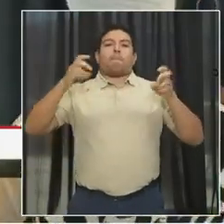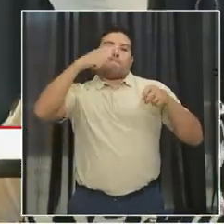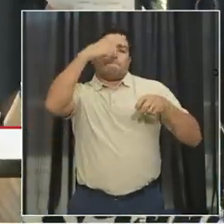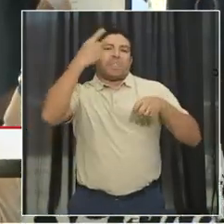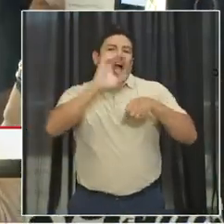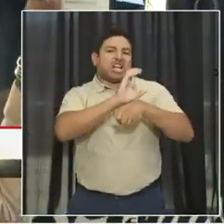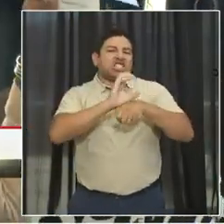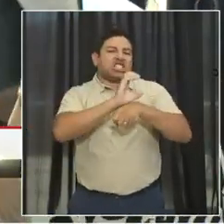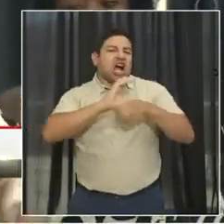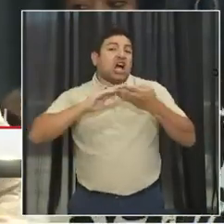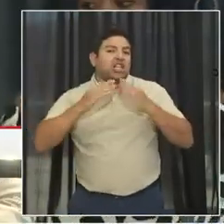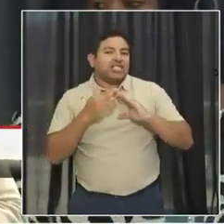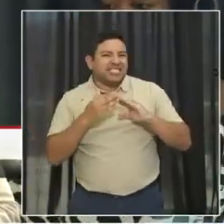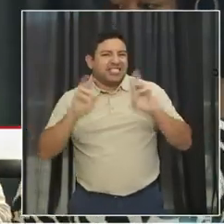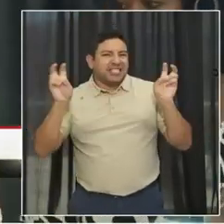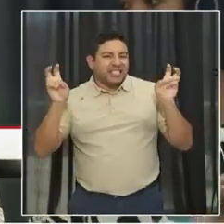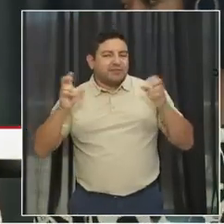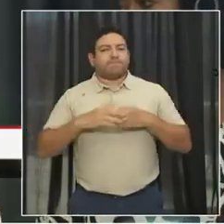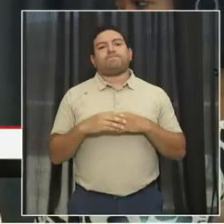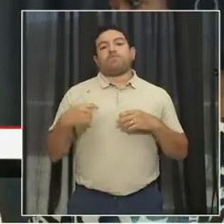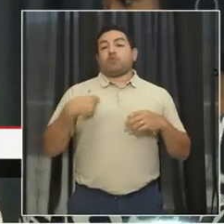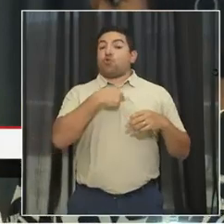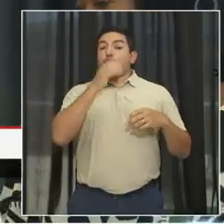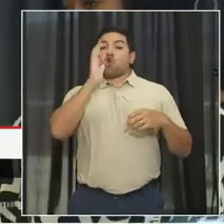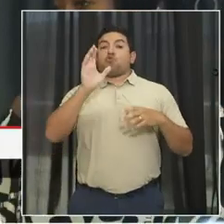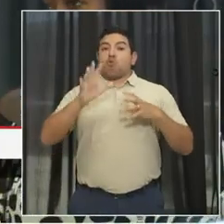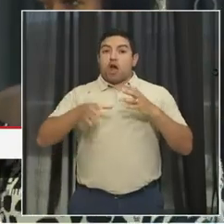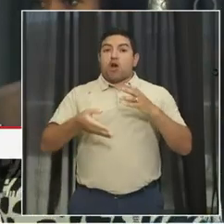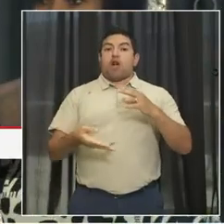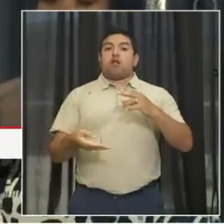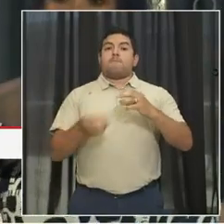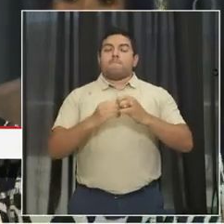We are going to invest in our chocolate city.